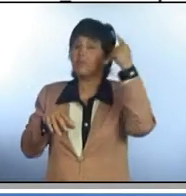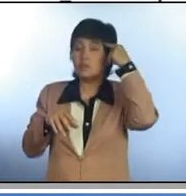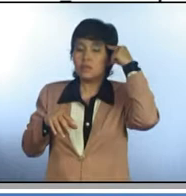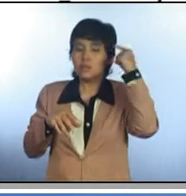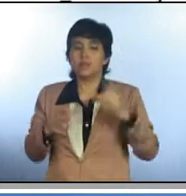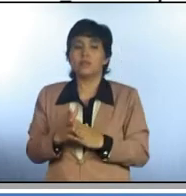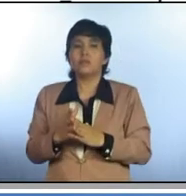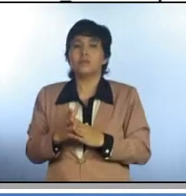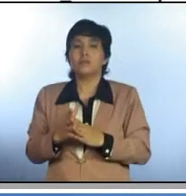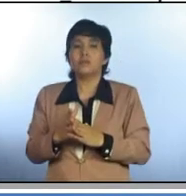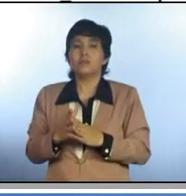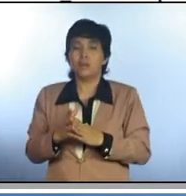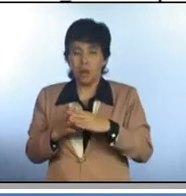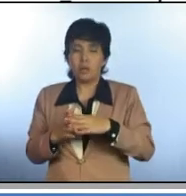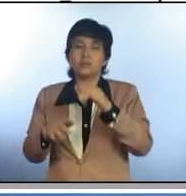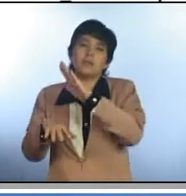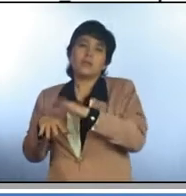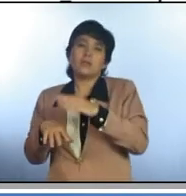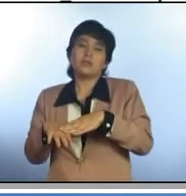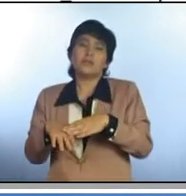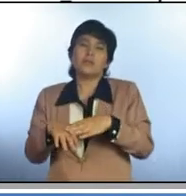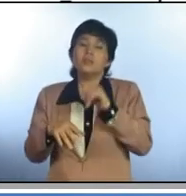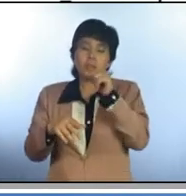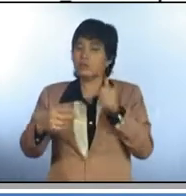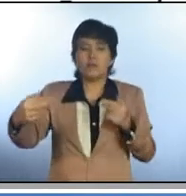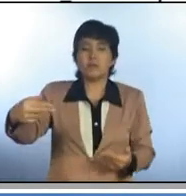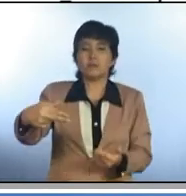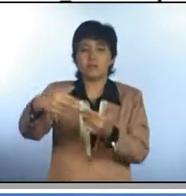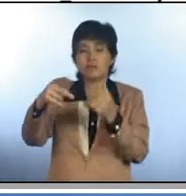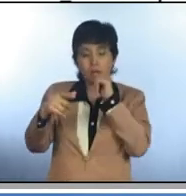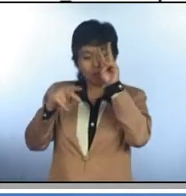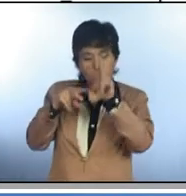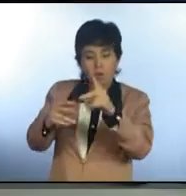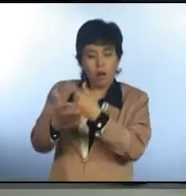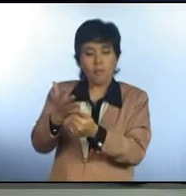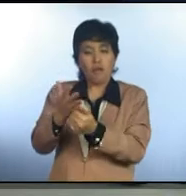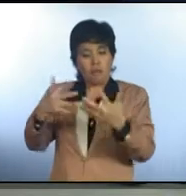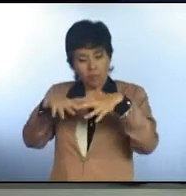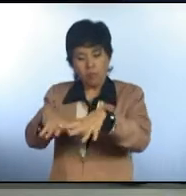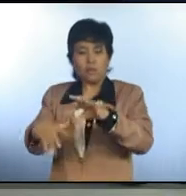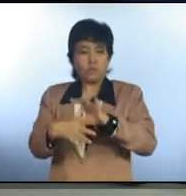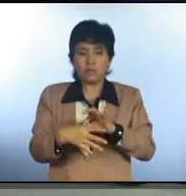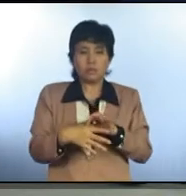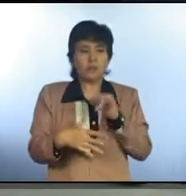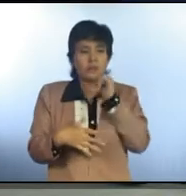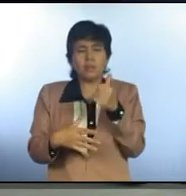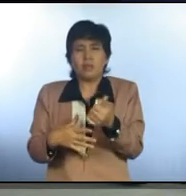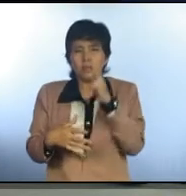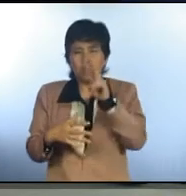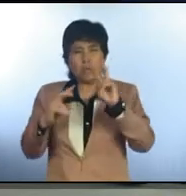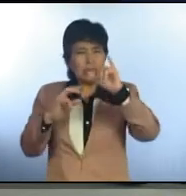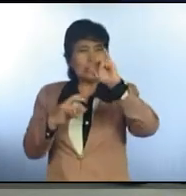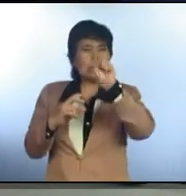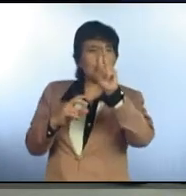So it goes through a heuristic route. It is unrelated. You don't look in terms of the content. You don't base on your